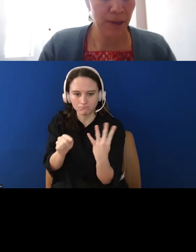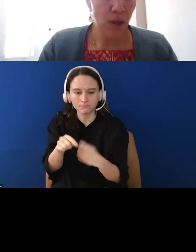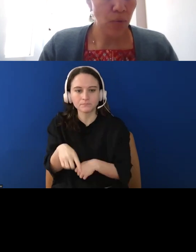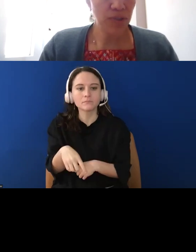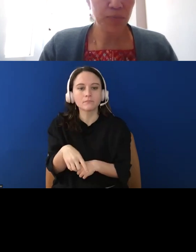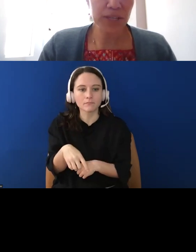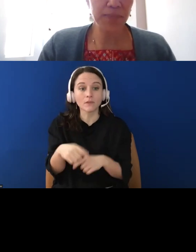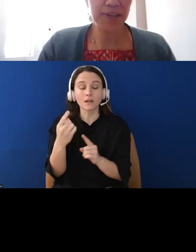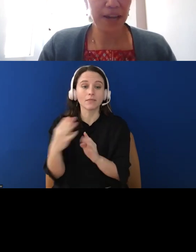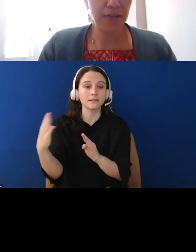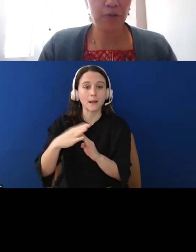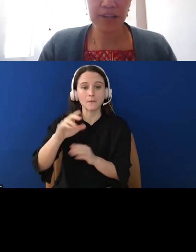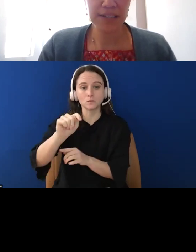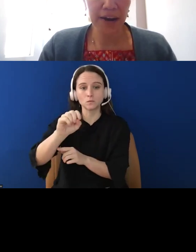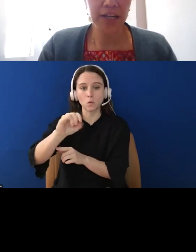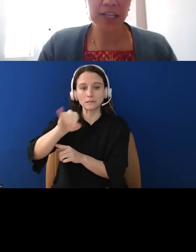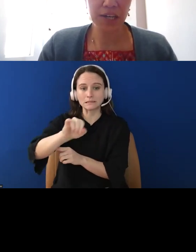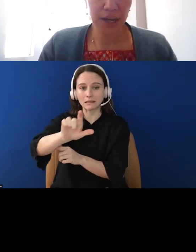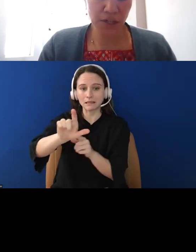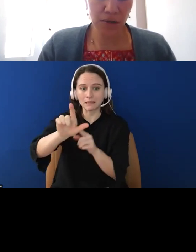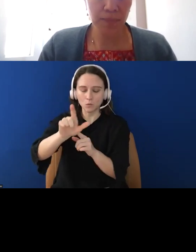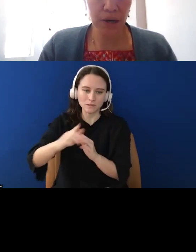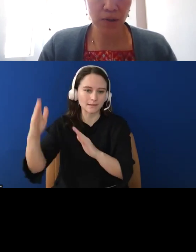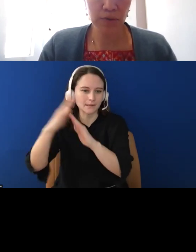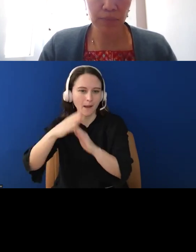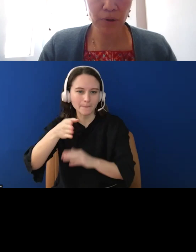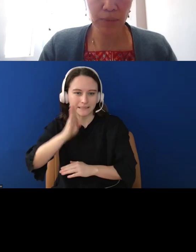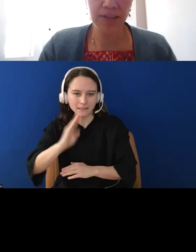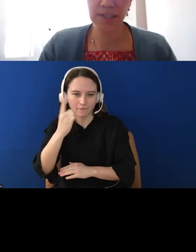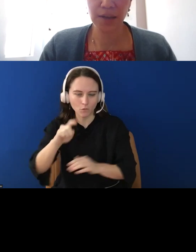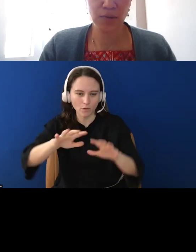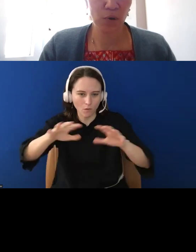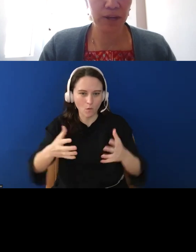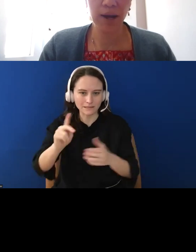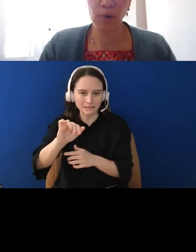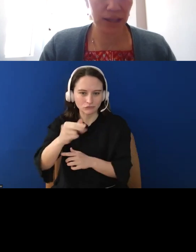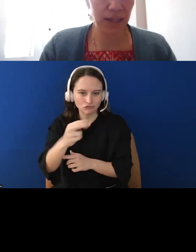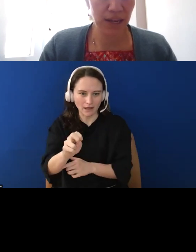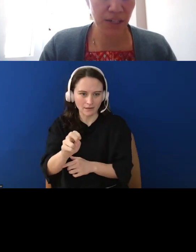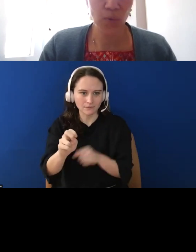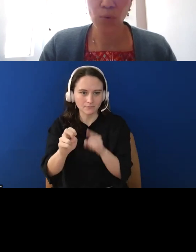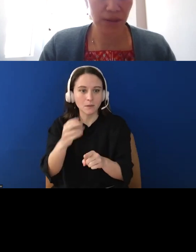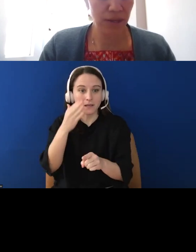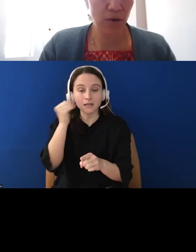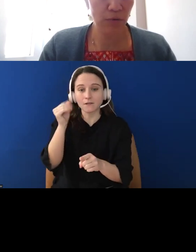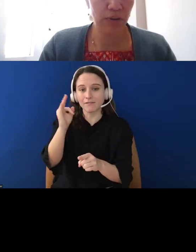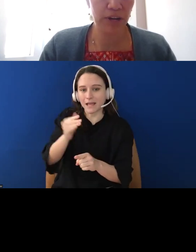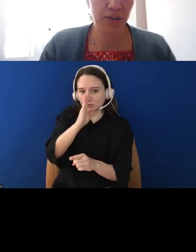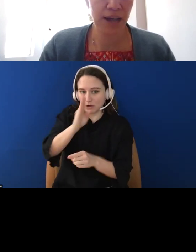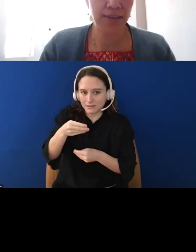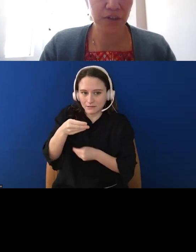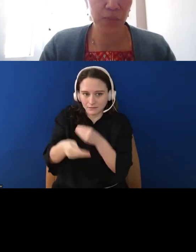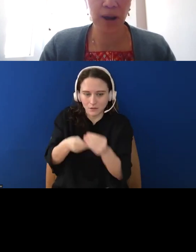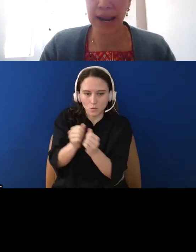Tohil, was the principal deity for the entire K'iche nation because of the predominant status of the Kawek lineage within the